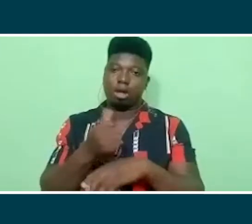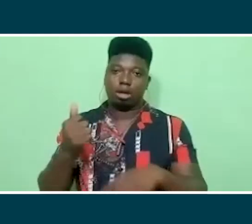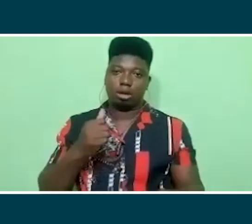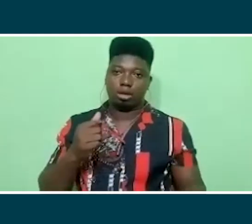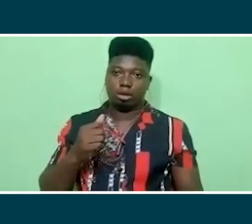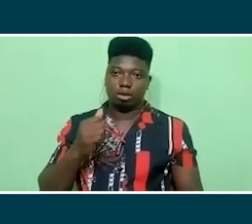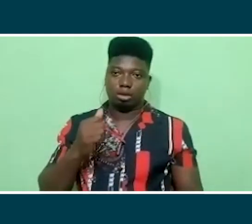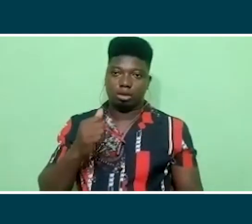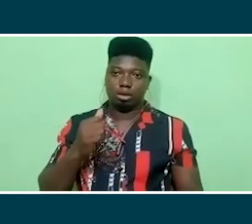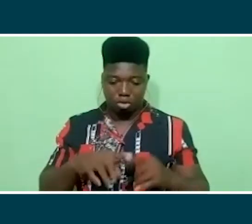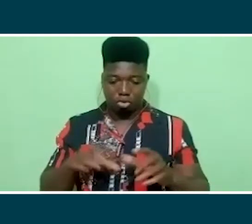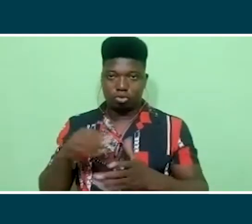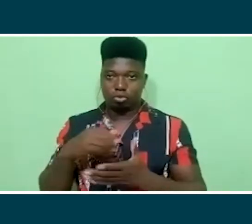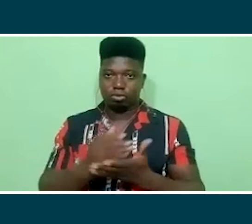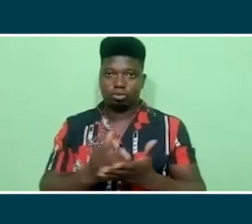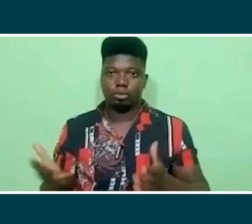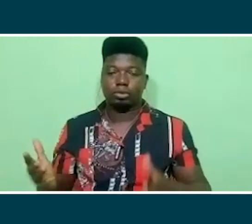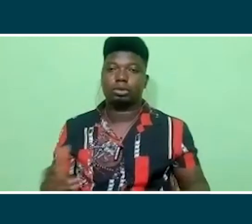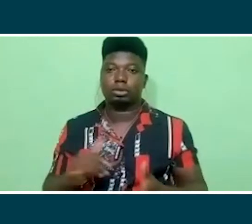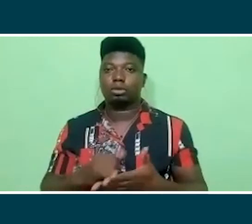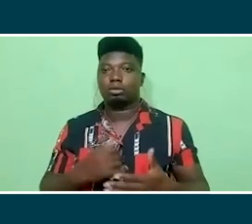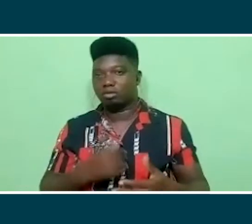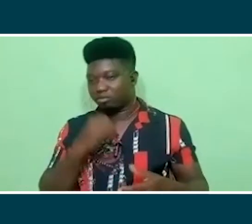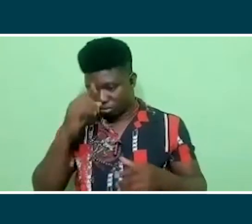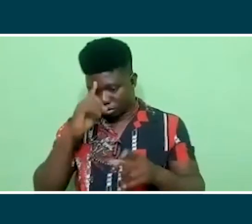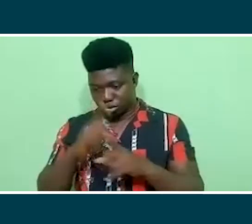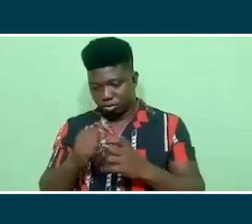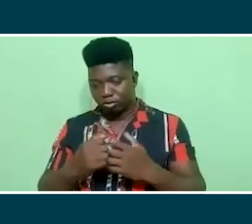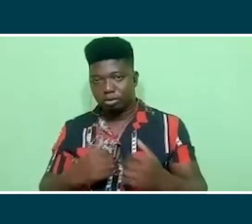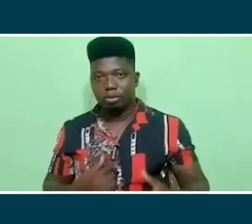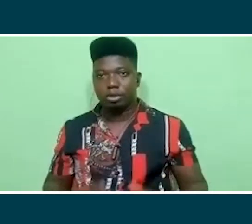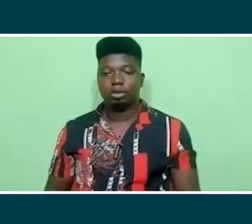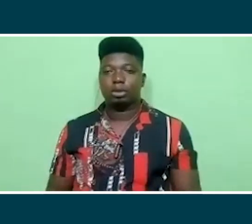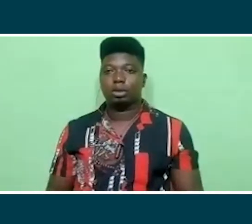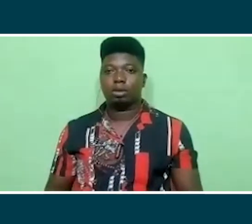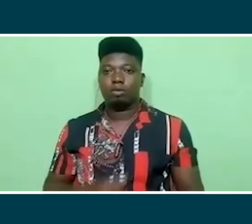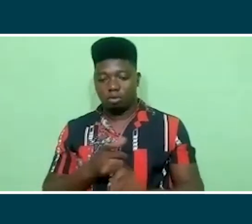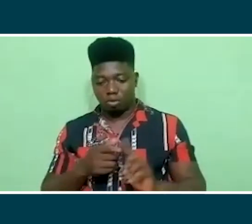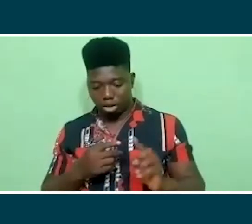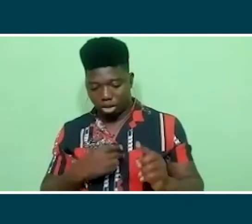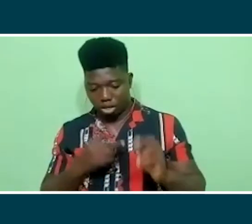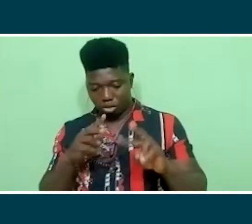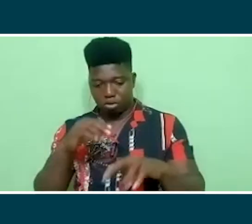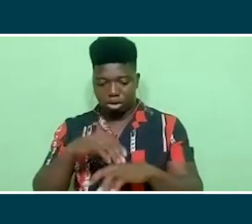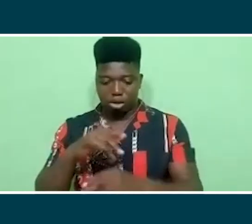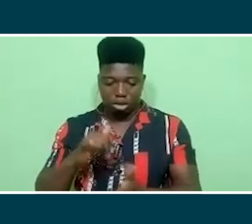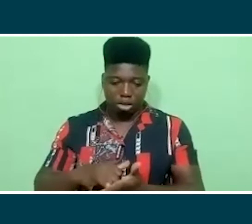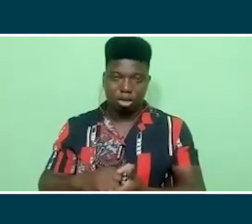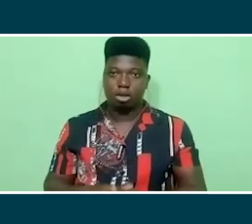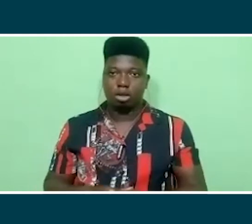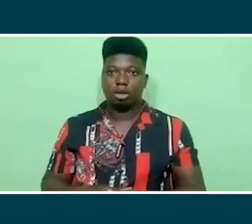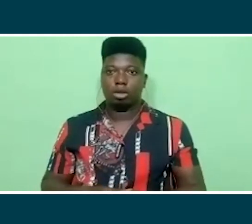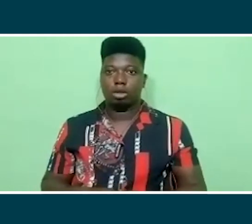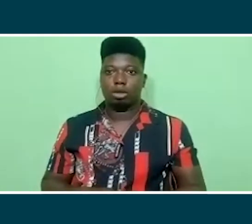she does not agree with me. I really liked that. And when I look at that, indeed, the future looks great,